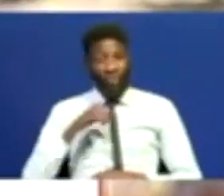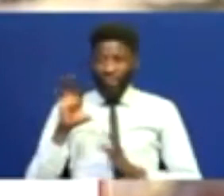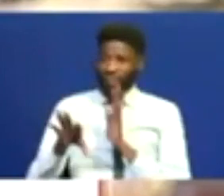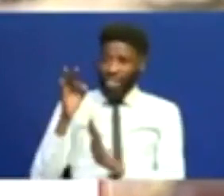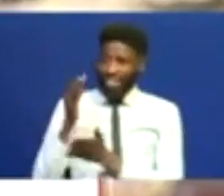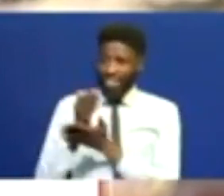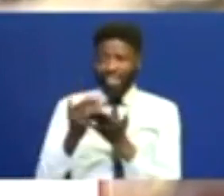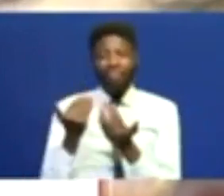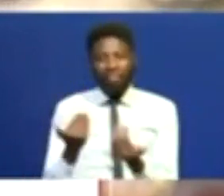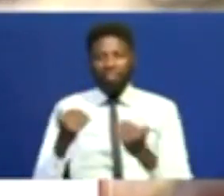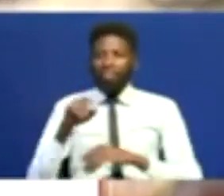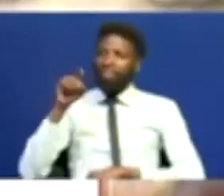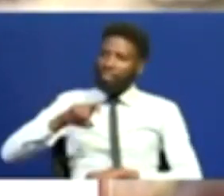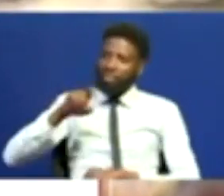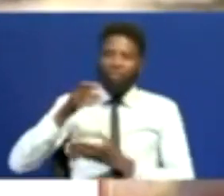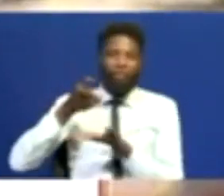who require operation